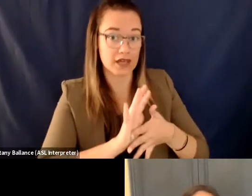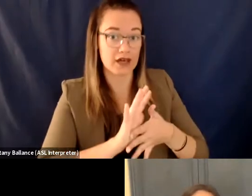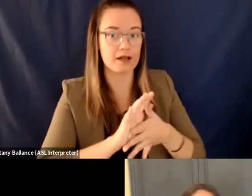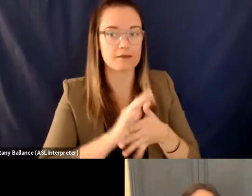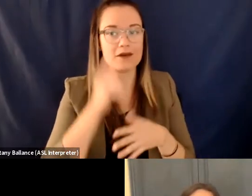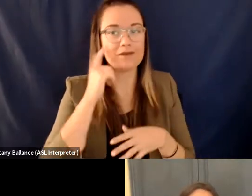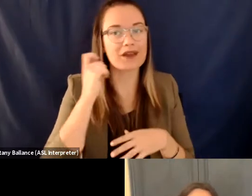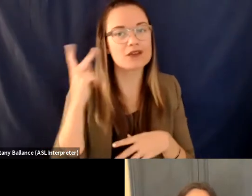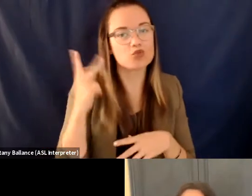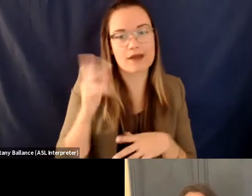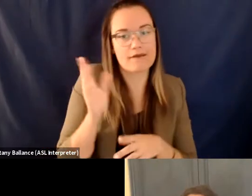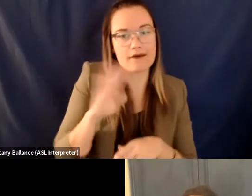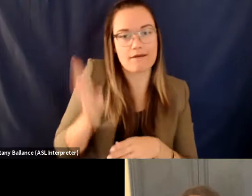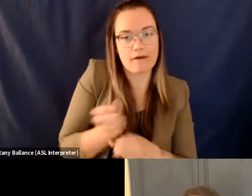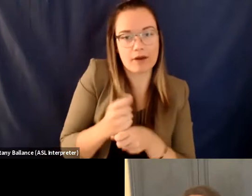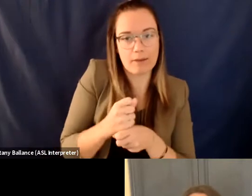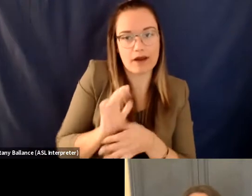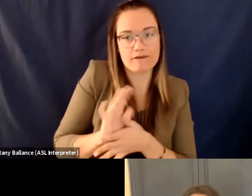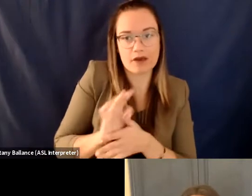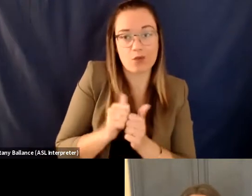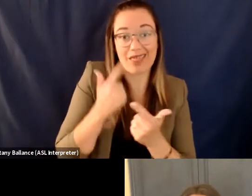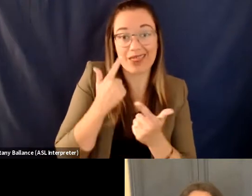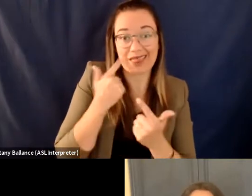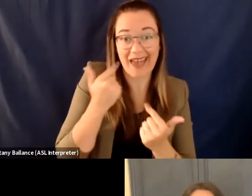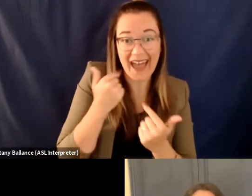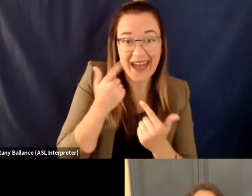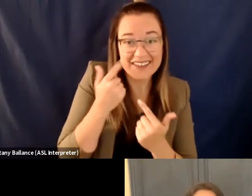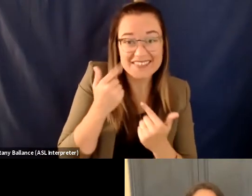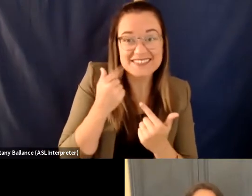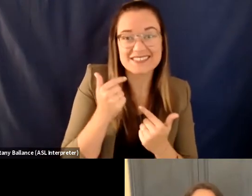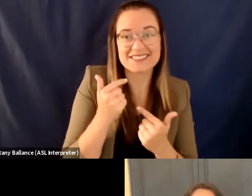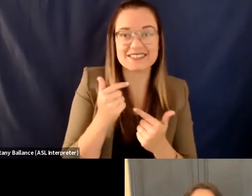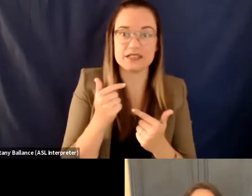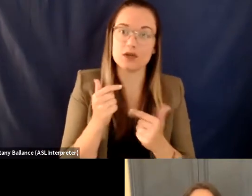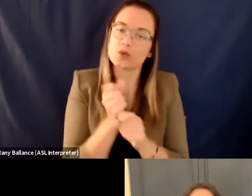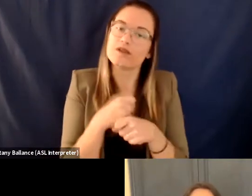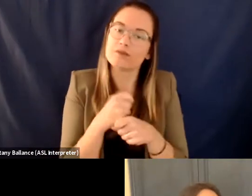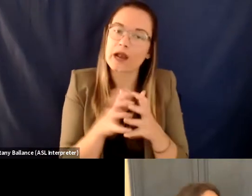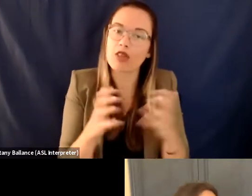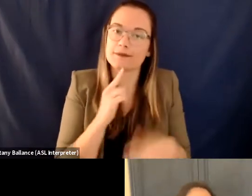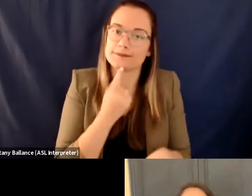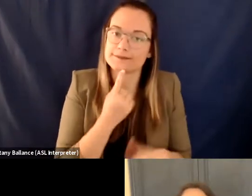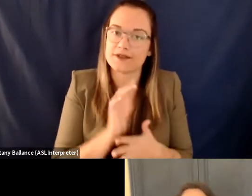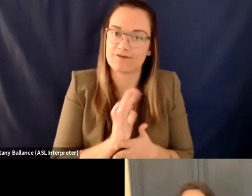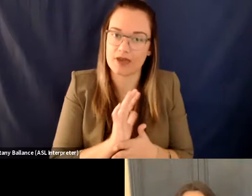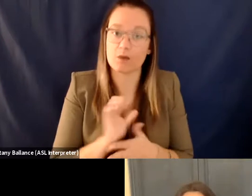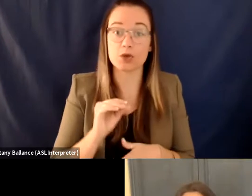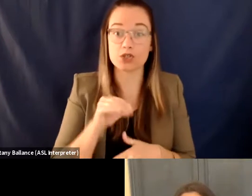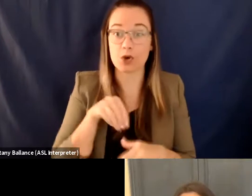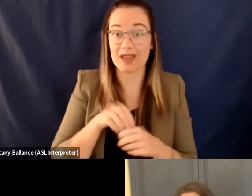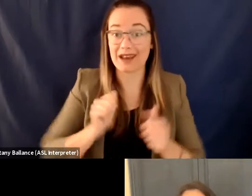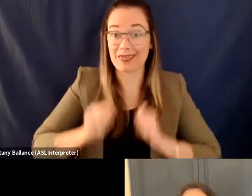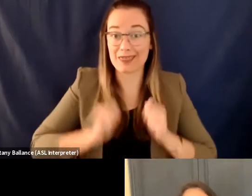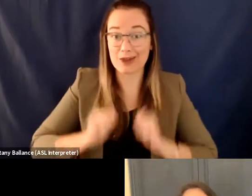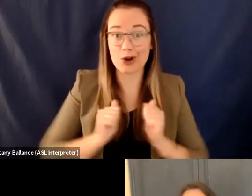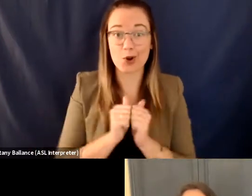had laughs, really. We've made a lot of very serious films. So to be in a movie theater with a